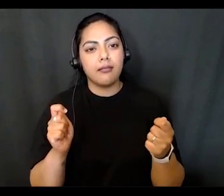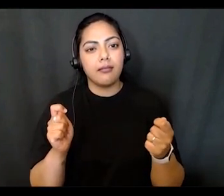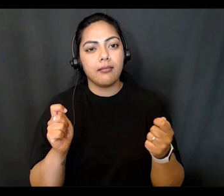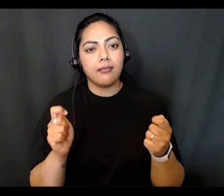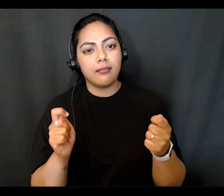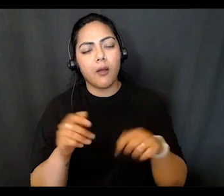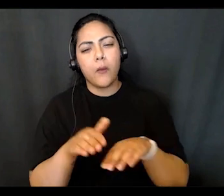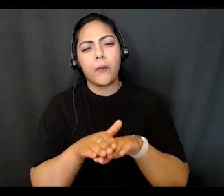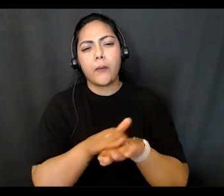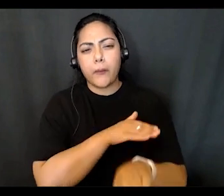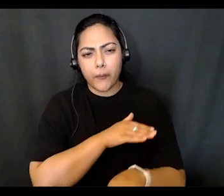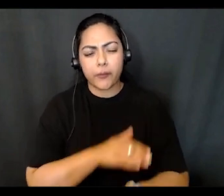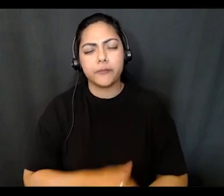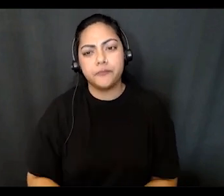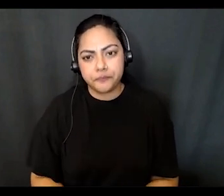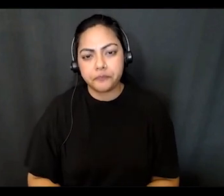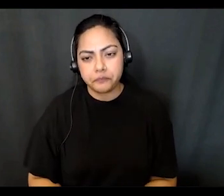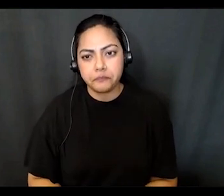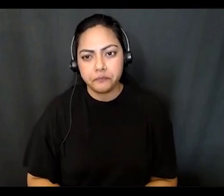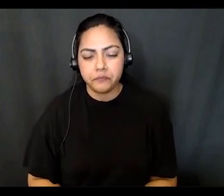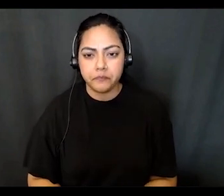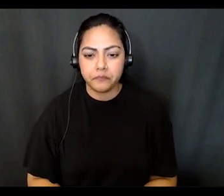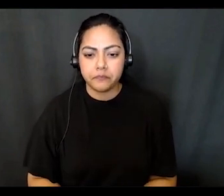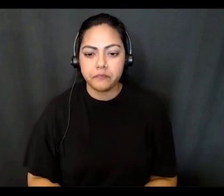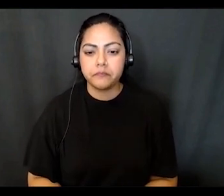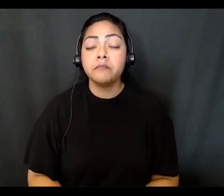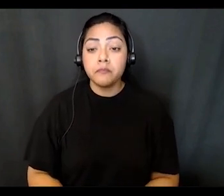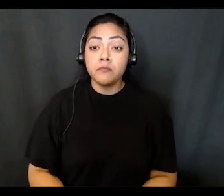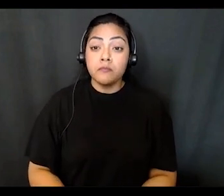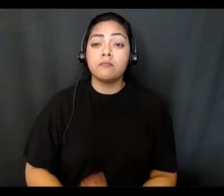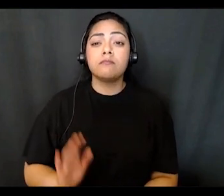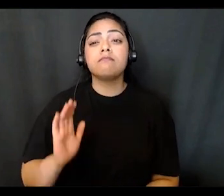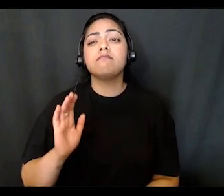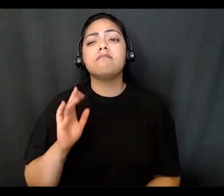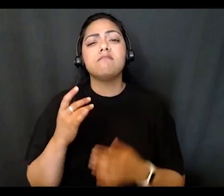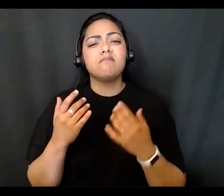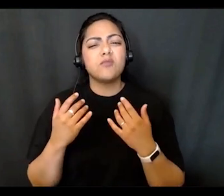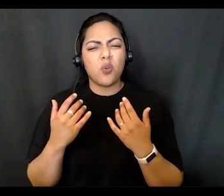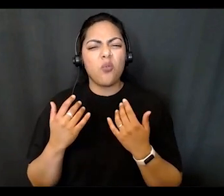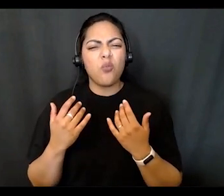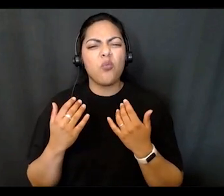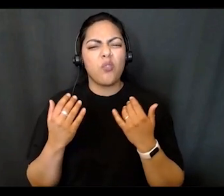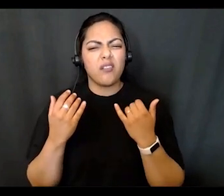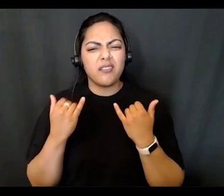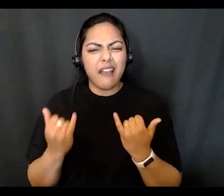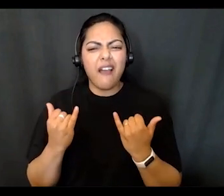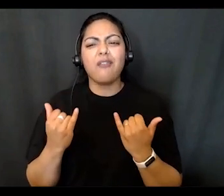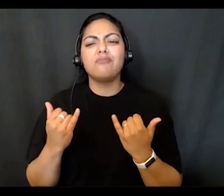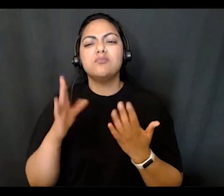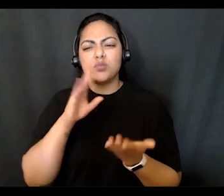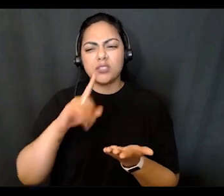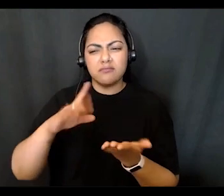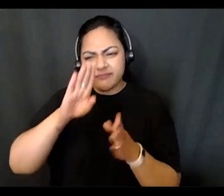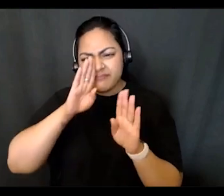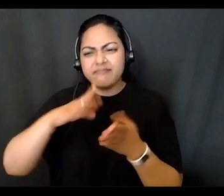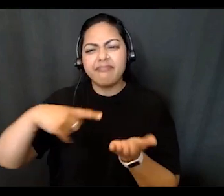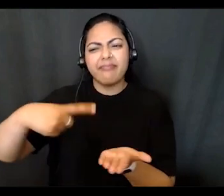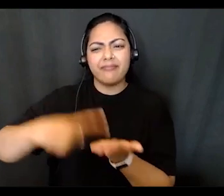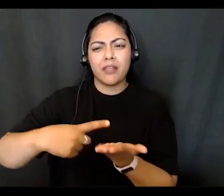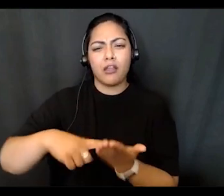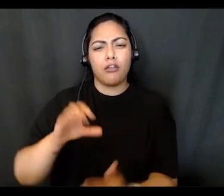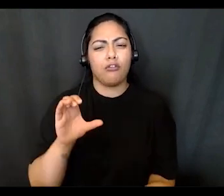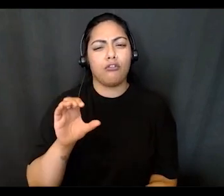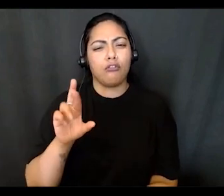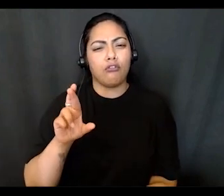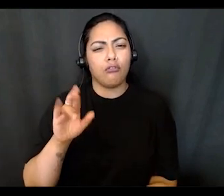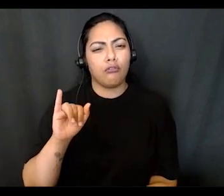Okay. So one of our objectives today is to start to think through that last bullet, right? Critical race theory. So how do we respond to this and why